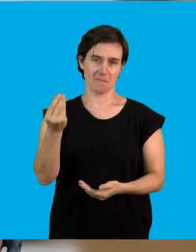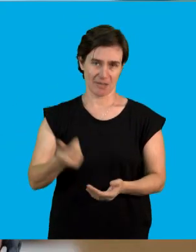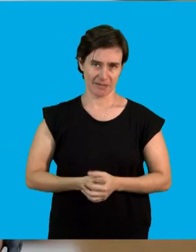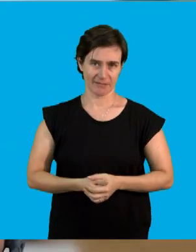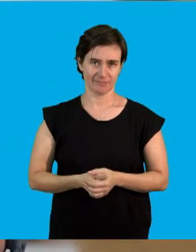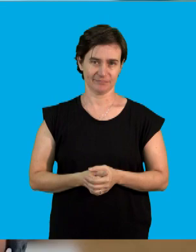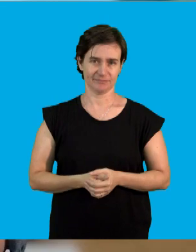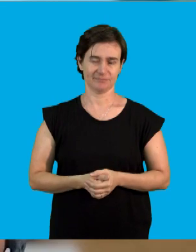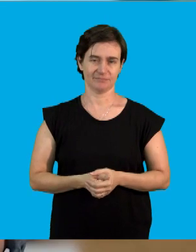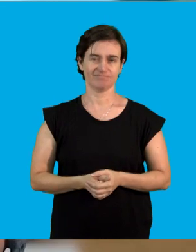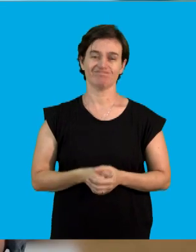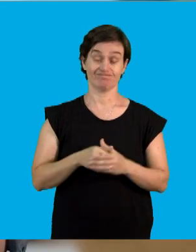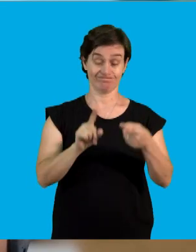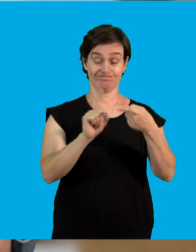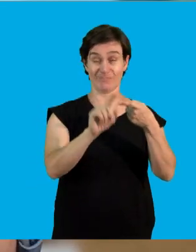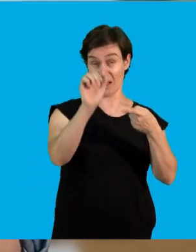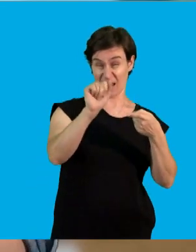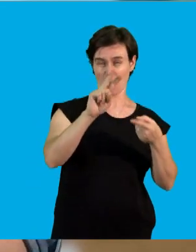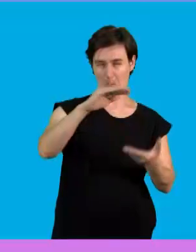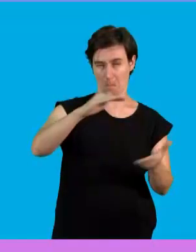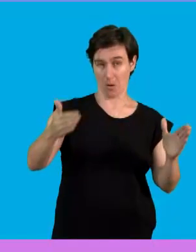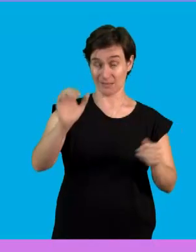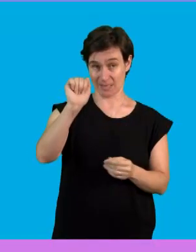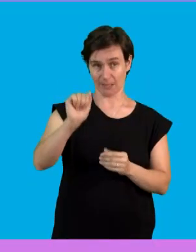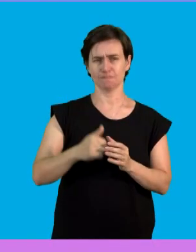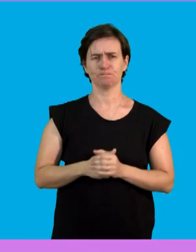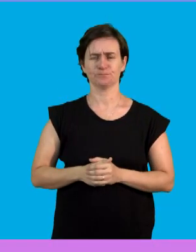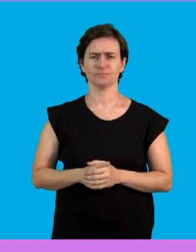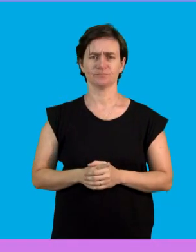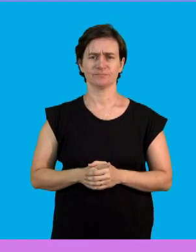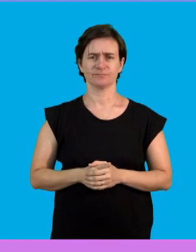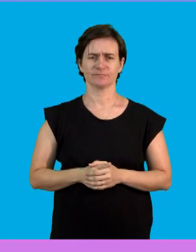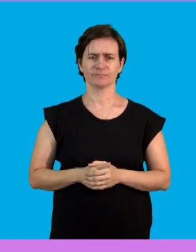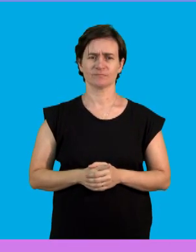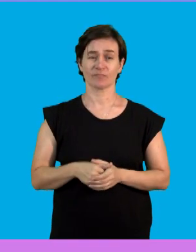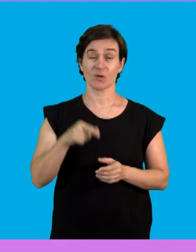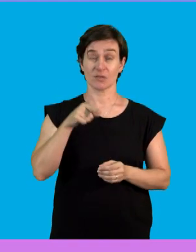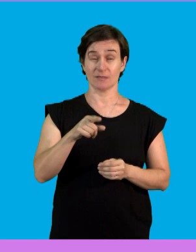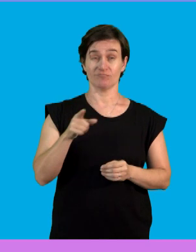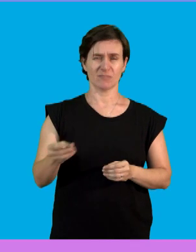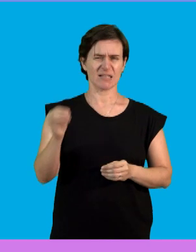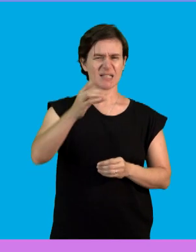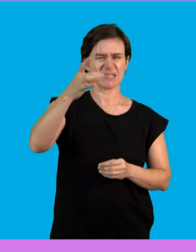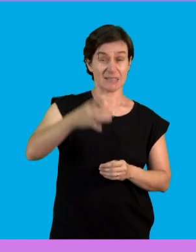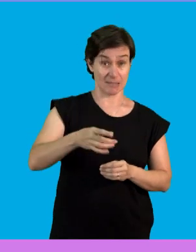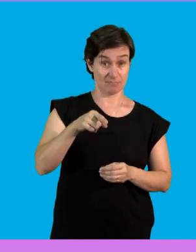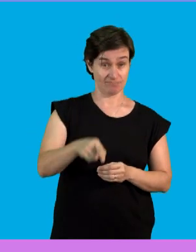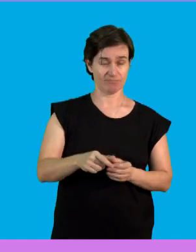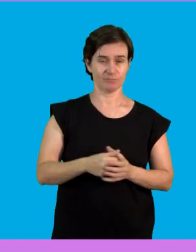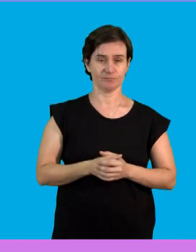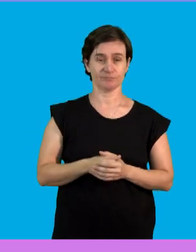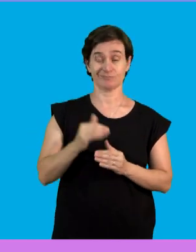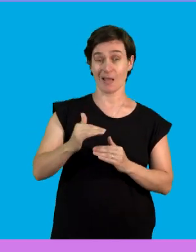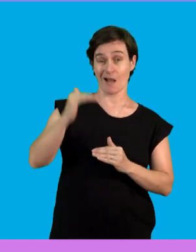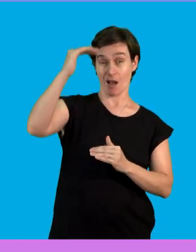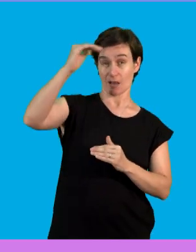look at box A. Now, if we look at box A, we are packaging tins with